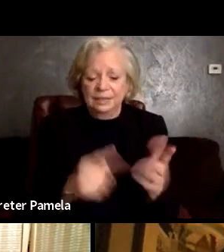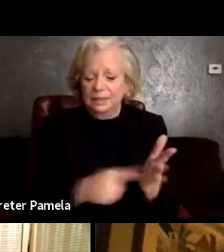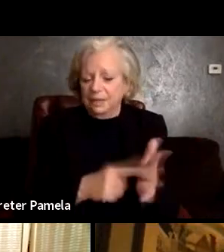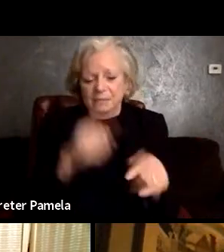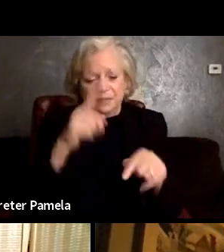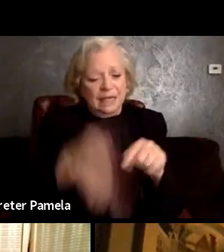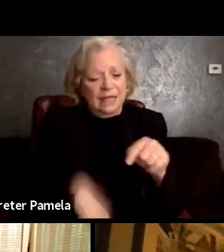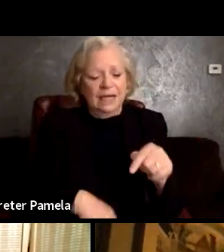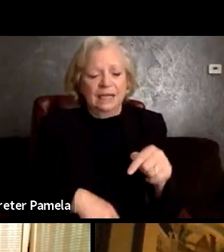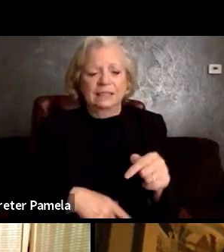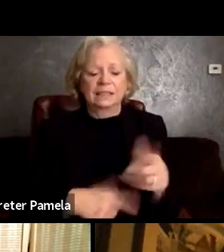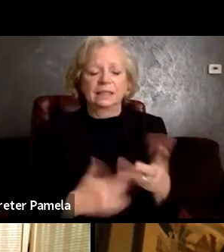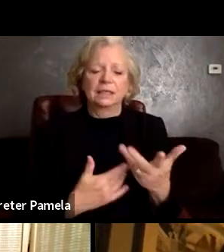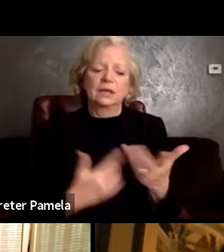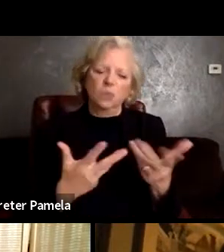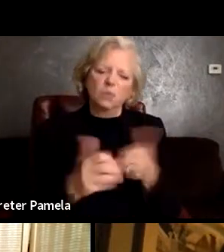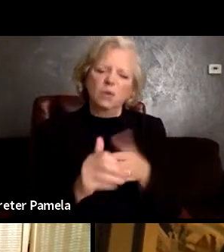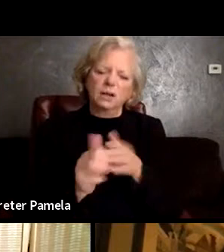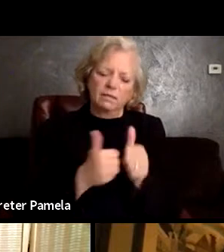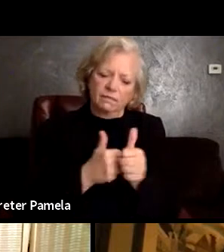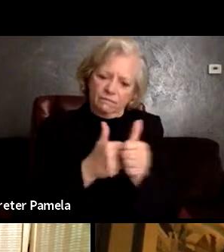and follow the state guidelines.